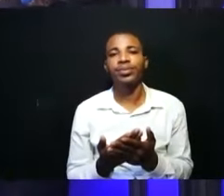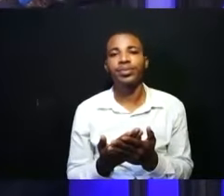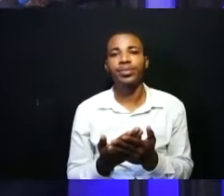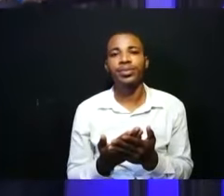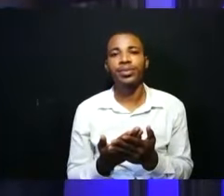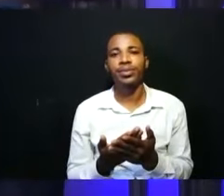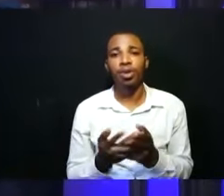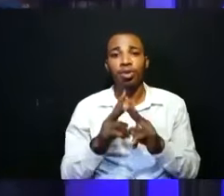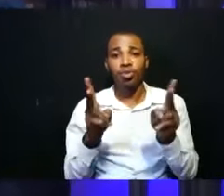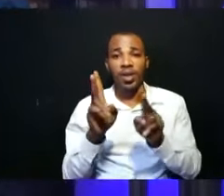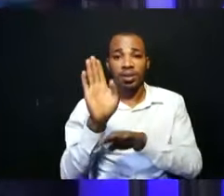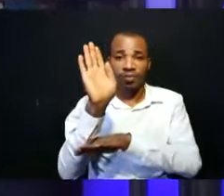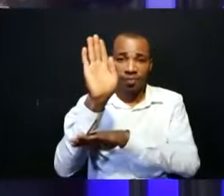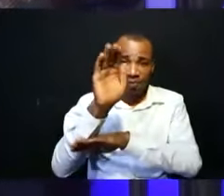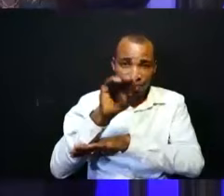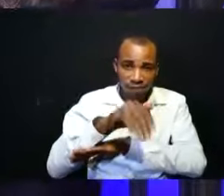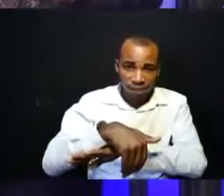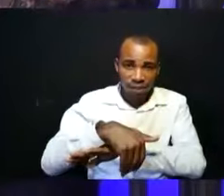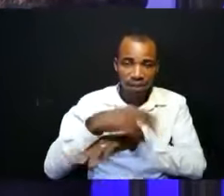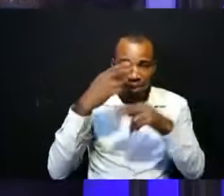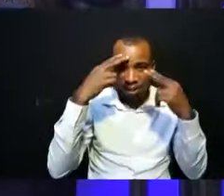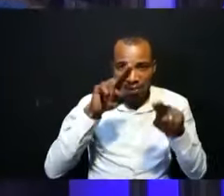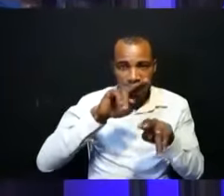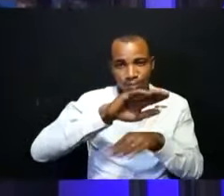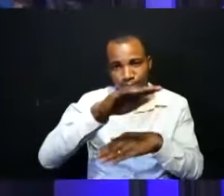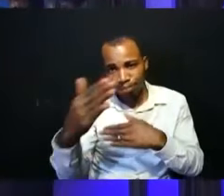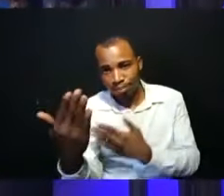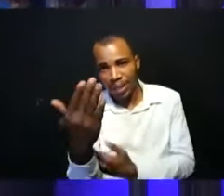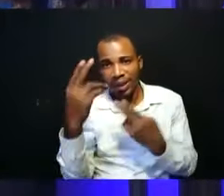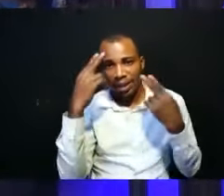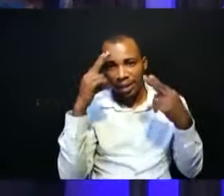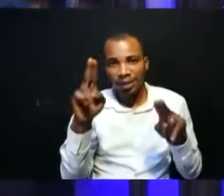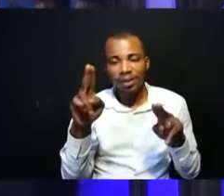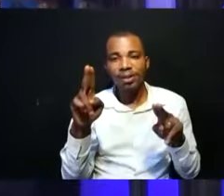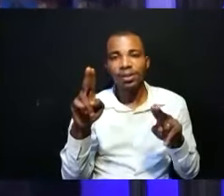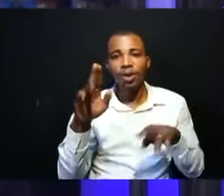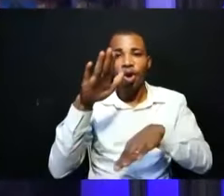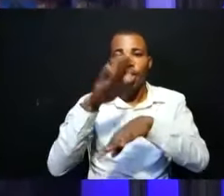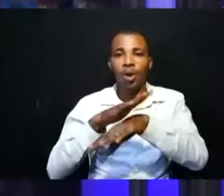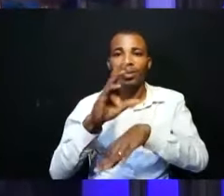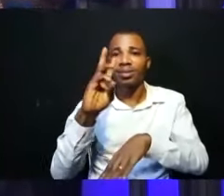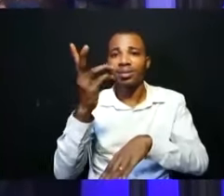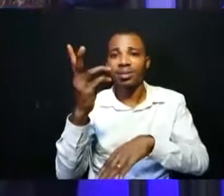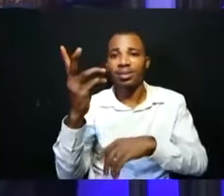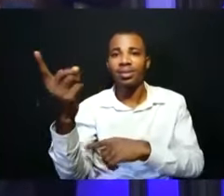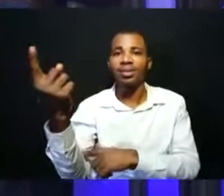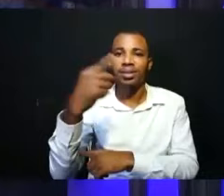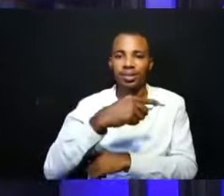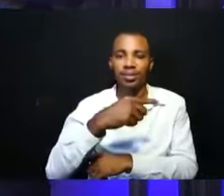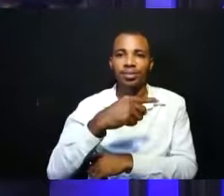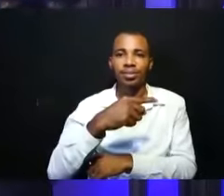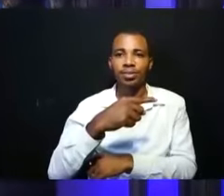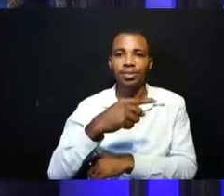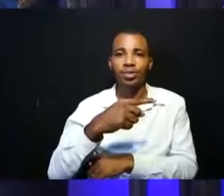there was evening. And there was morning. The sixth day. Now, so